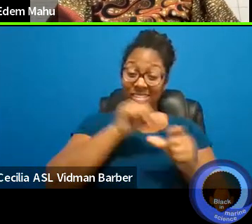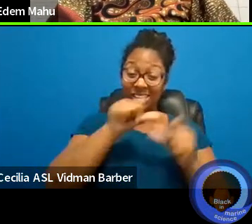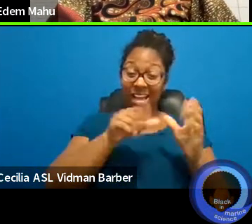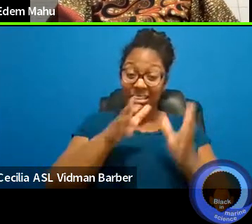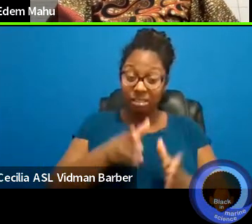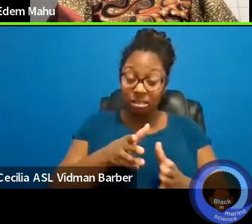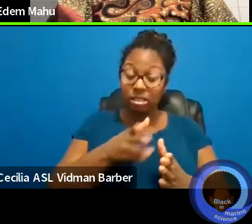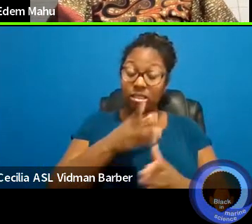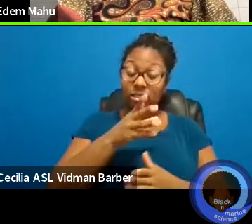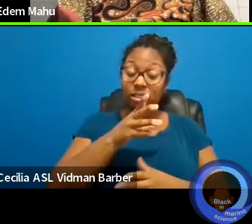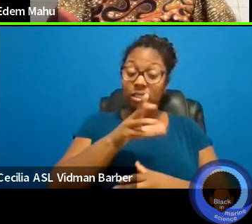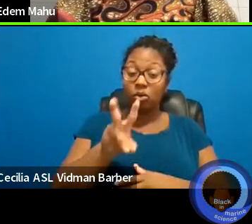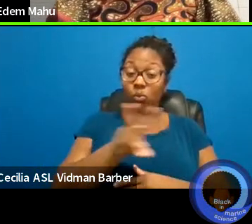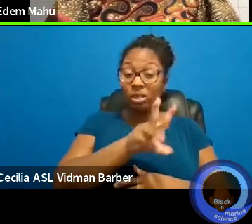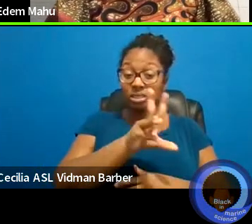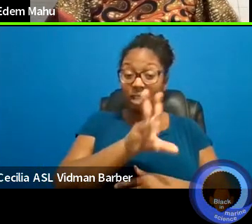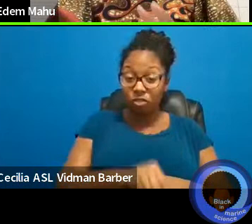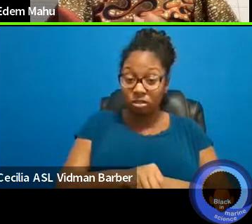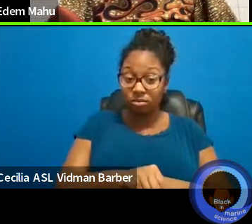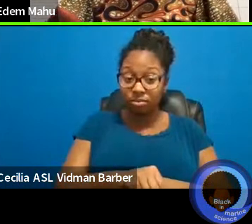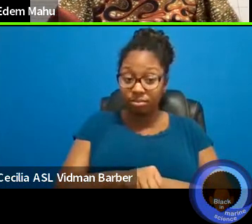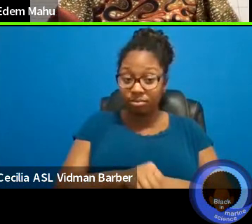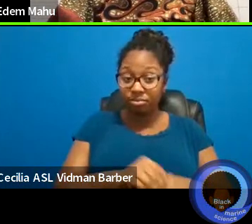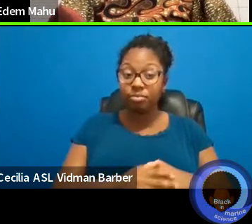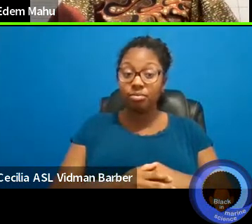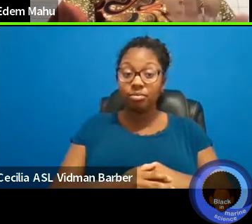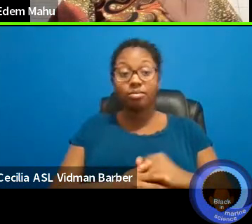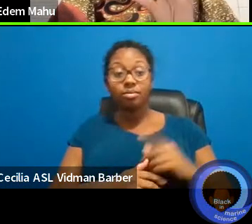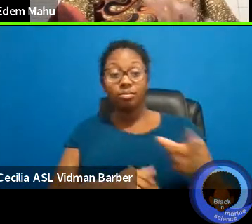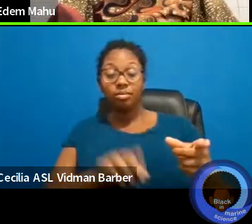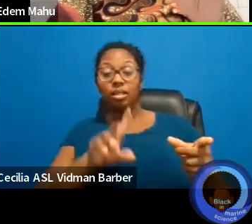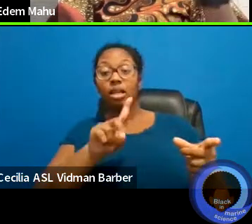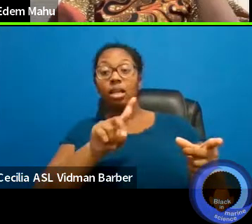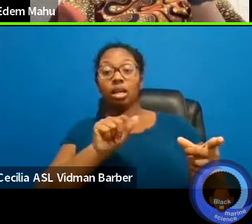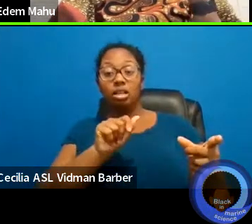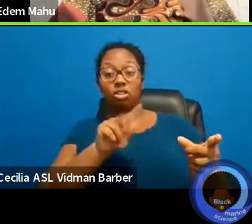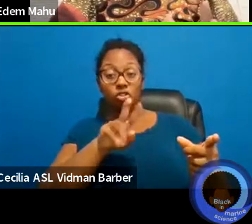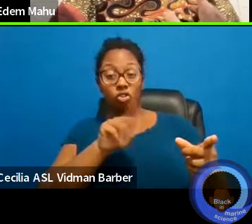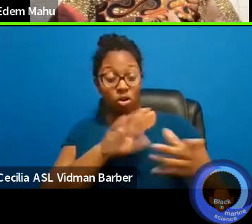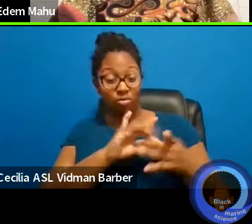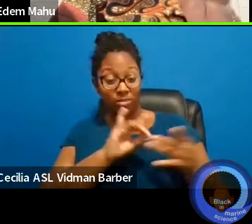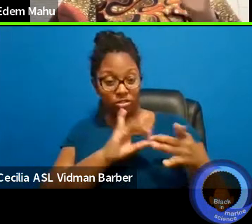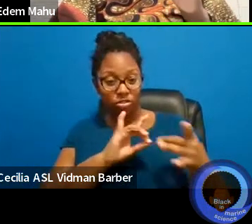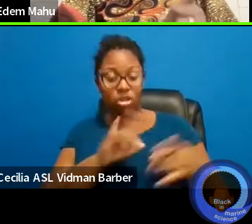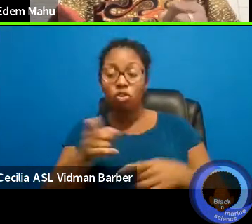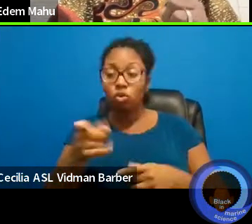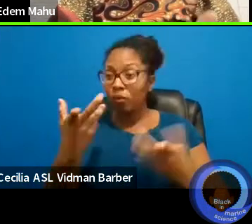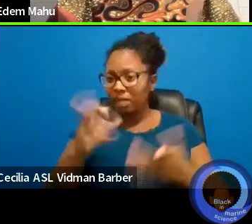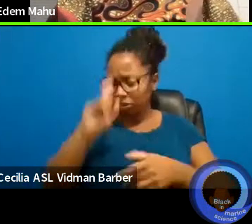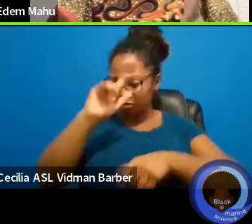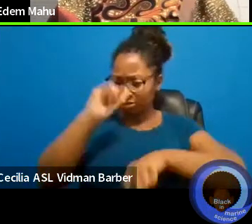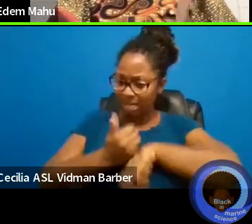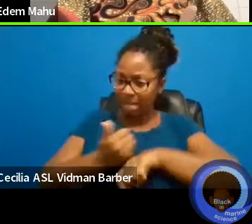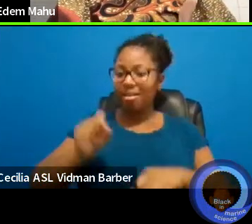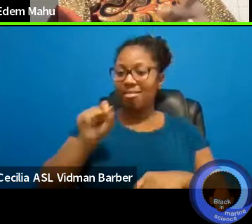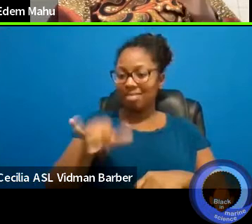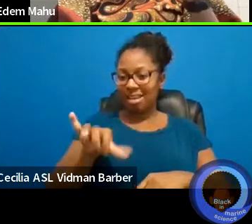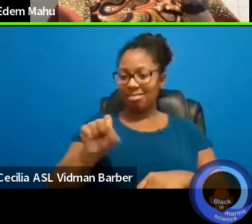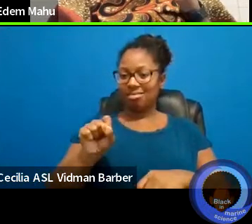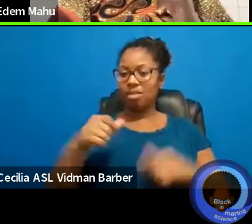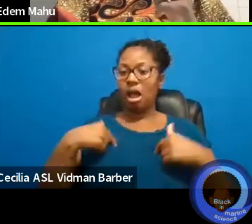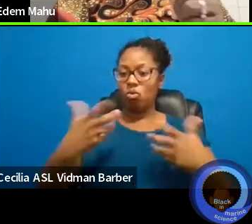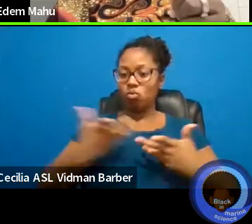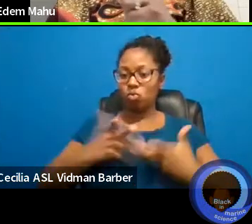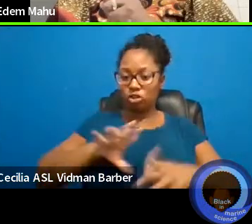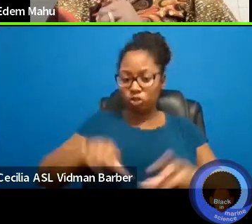And Ms. Pratt put it very right. She said, once you make up your mind that this is what you want to do, you